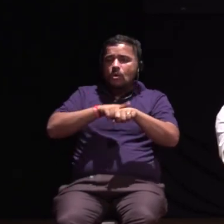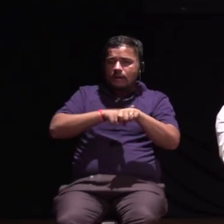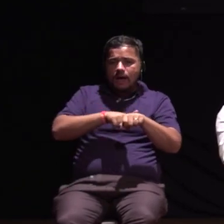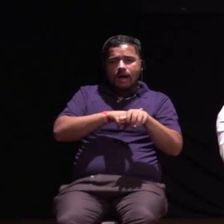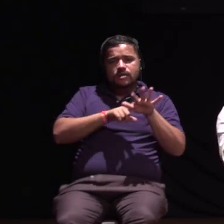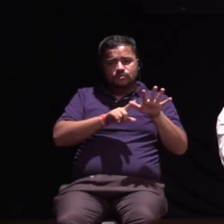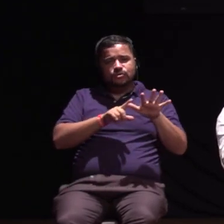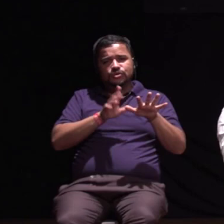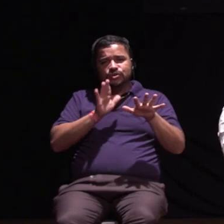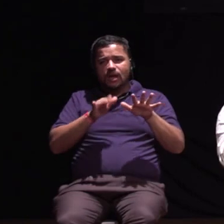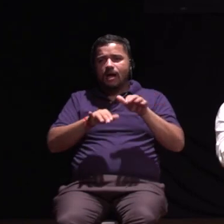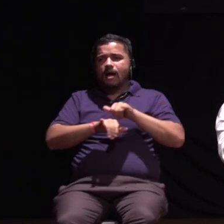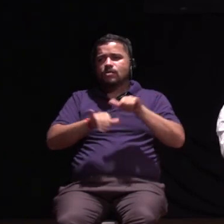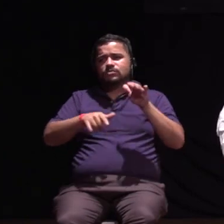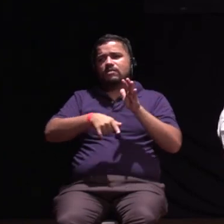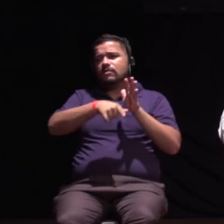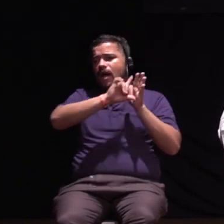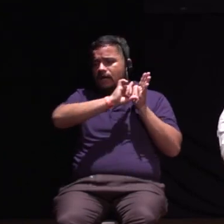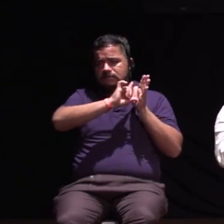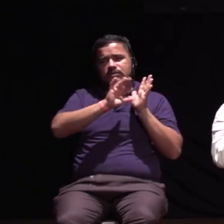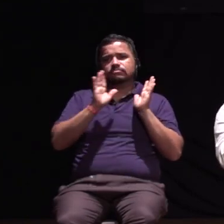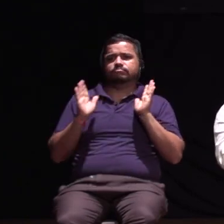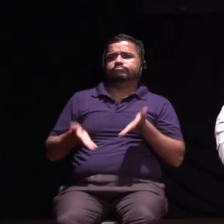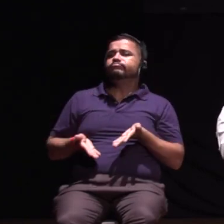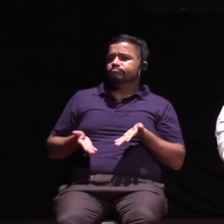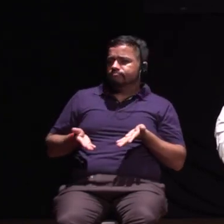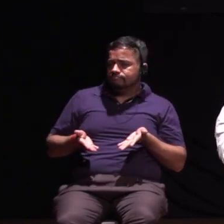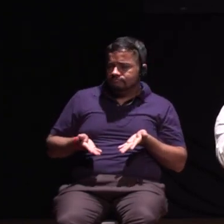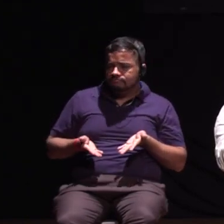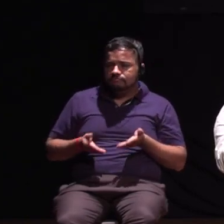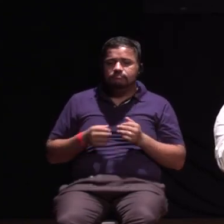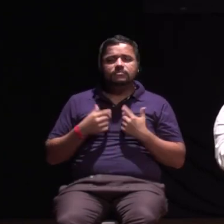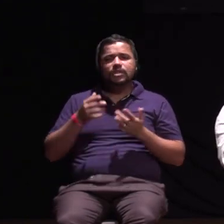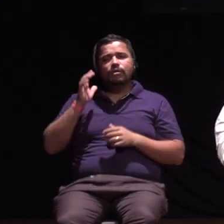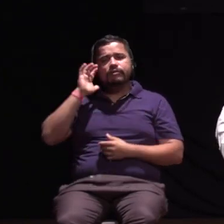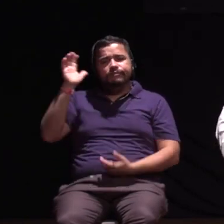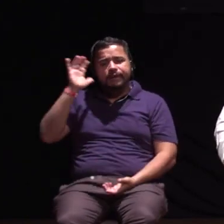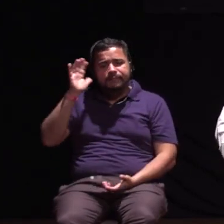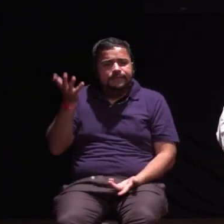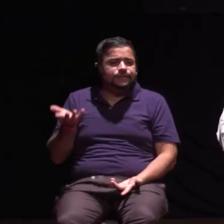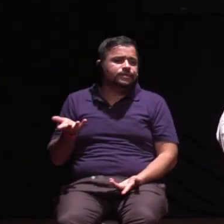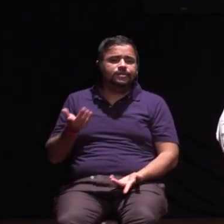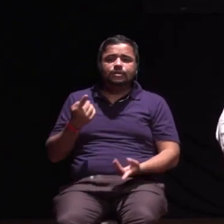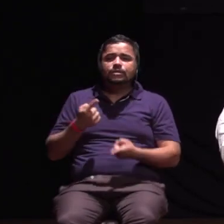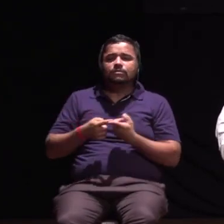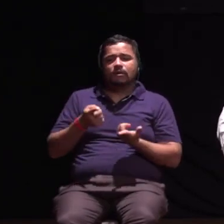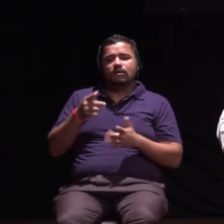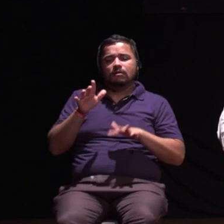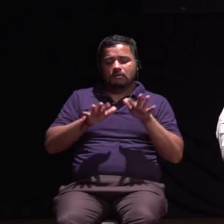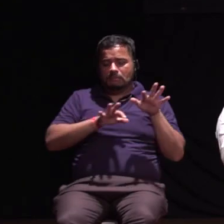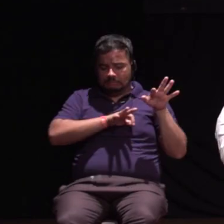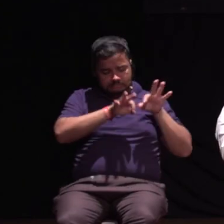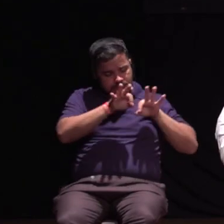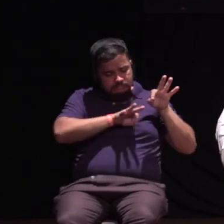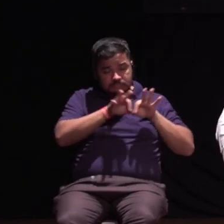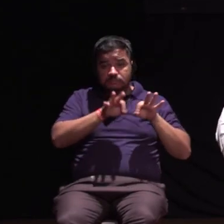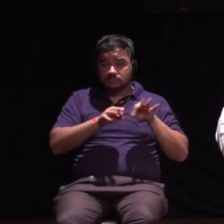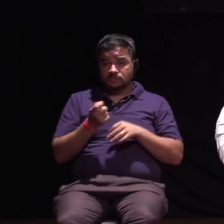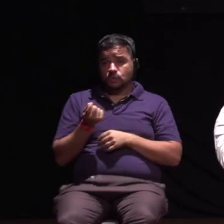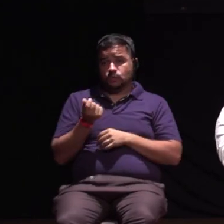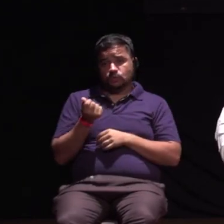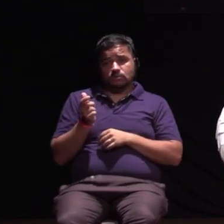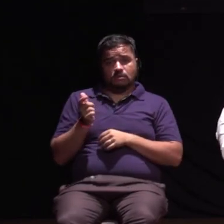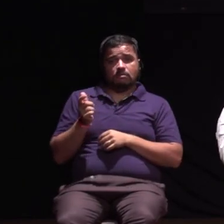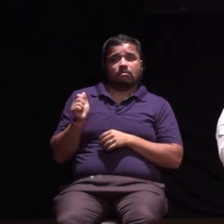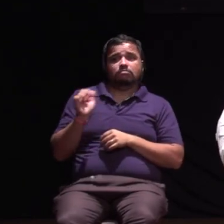the reasons for that may be, at least the one I can assume, is because it cannot be continuous, because it's extremely costly. And that's something which is fascinating